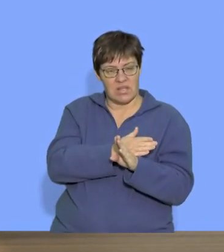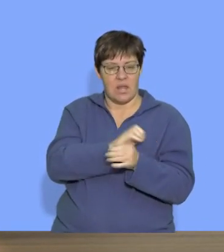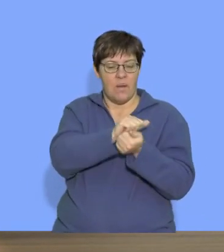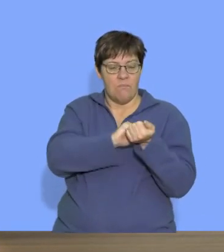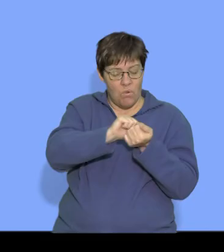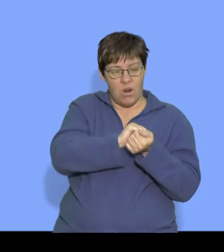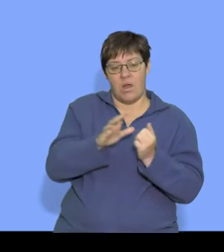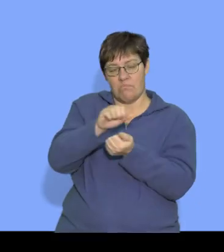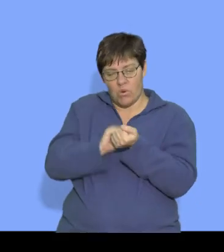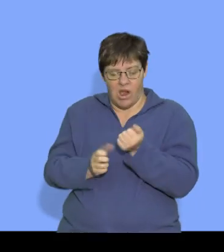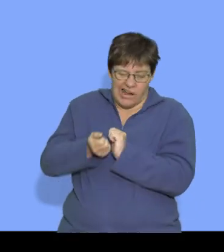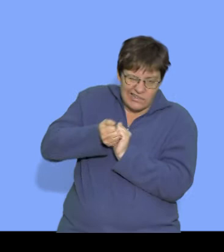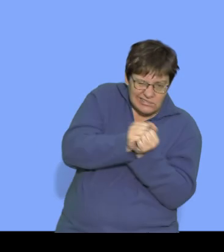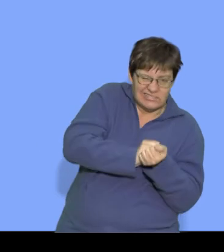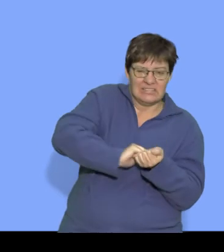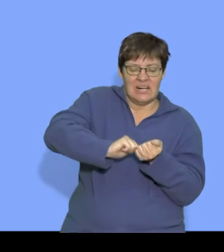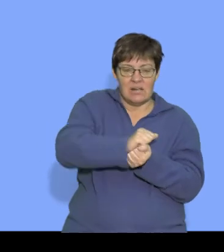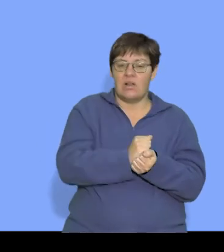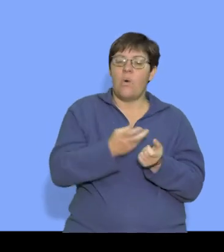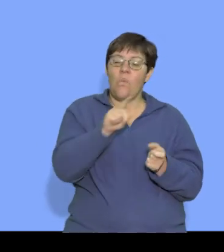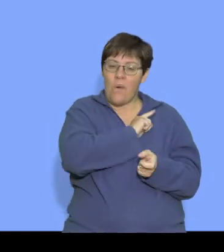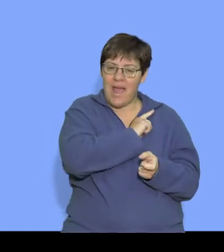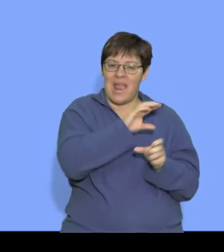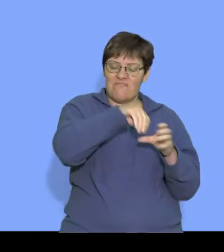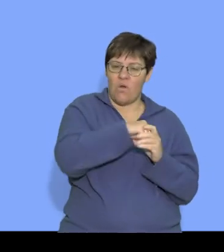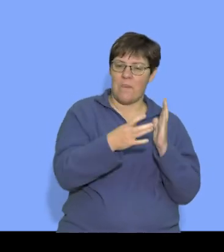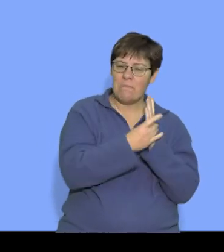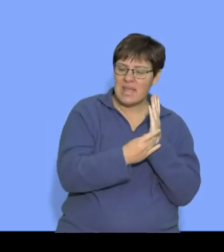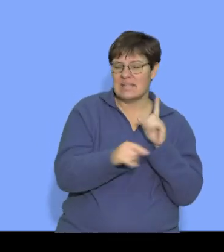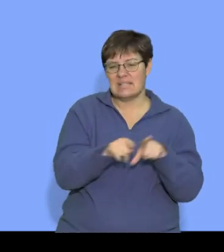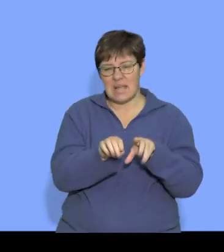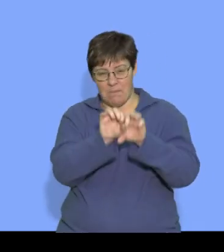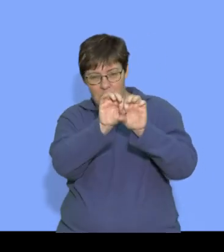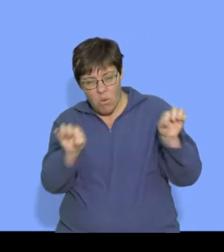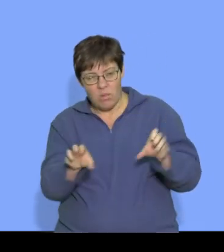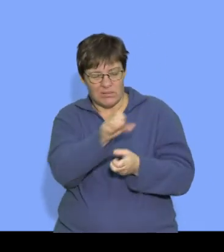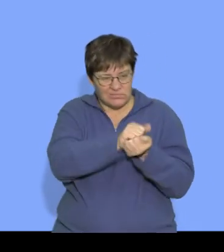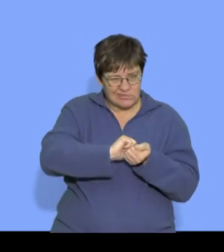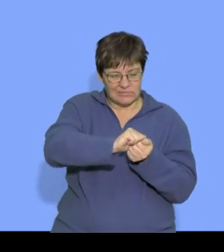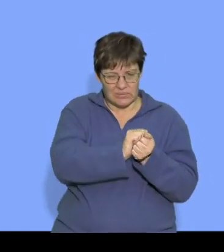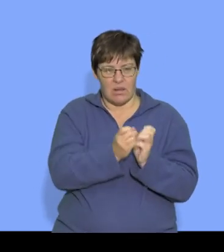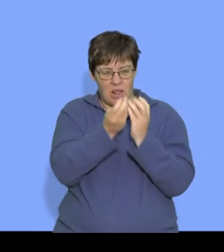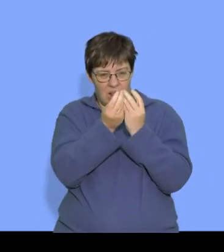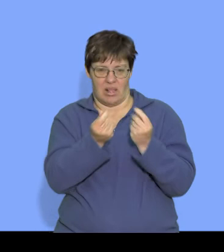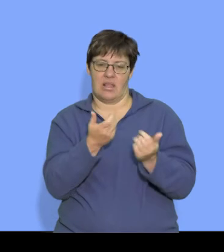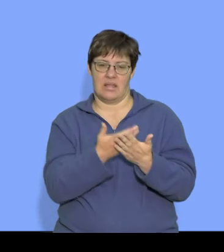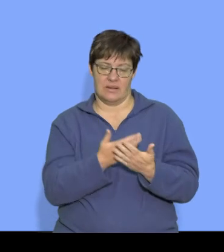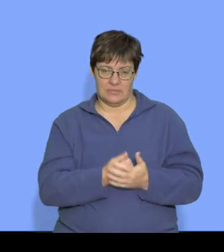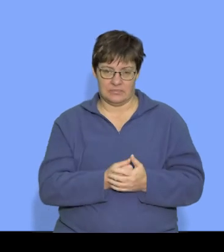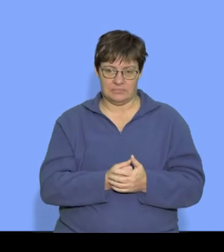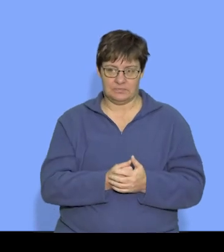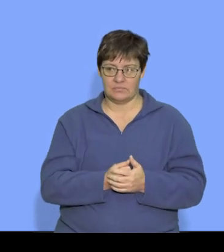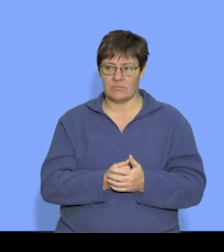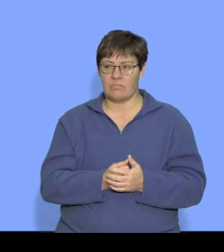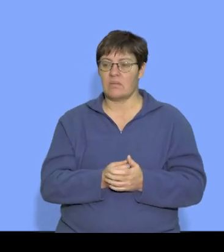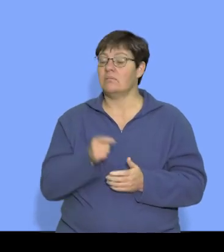molars to crush bone and meat into more soluble particles. Right,